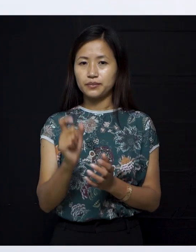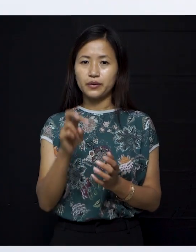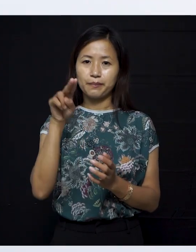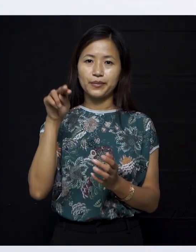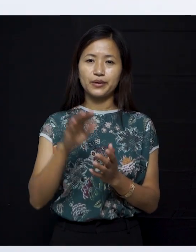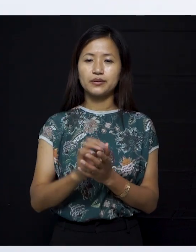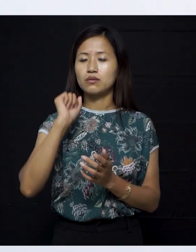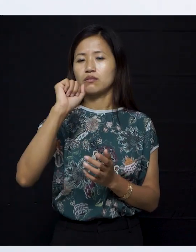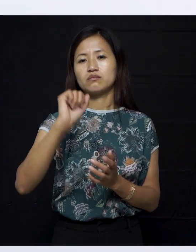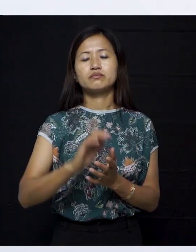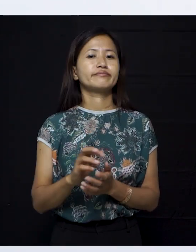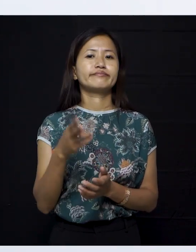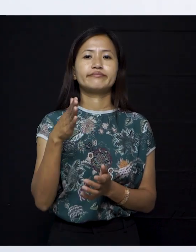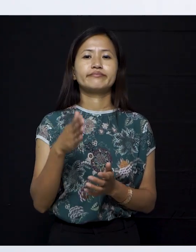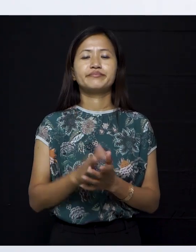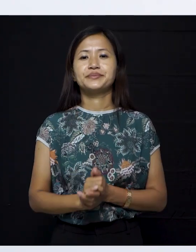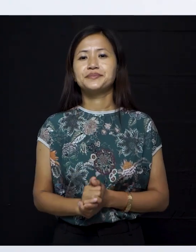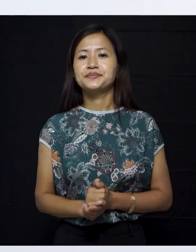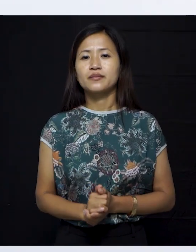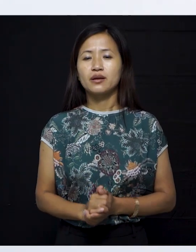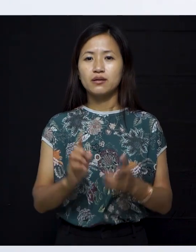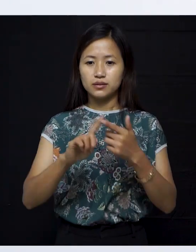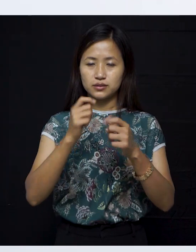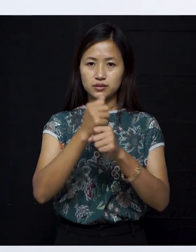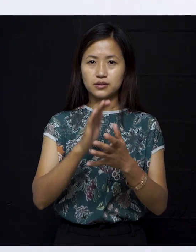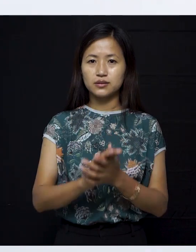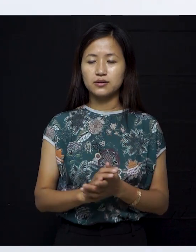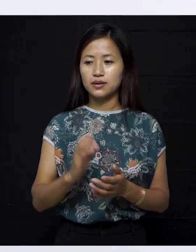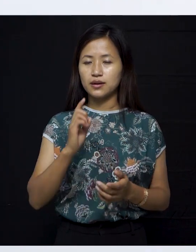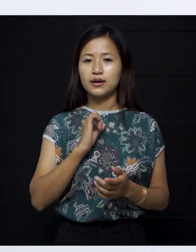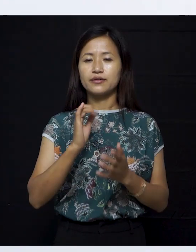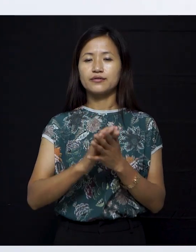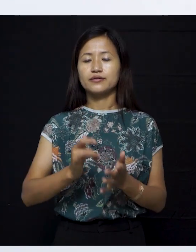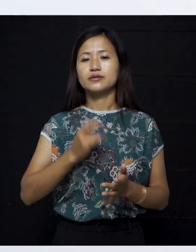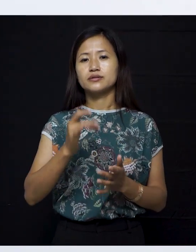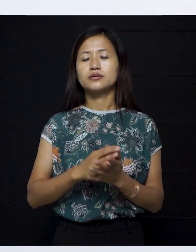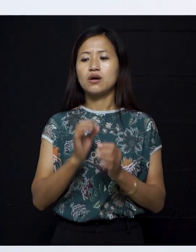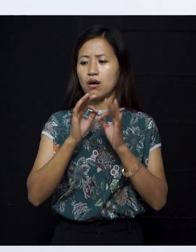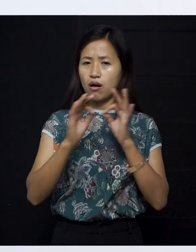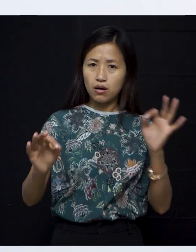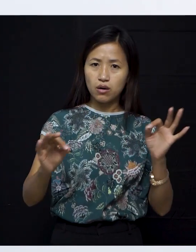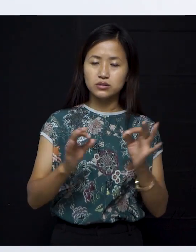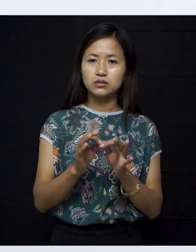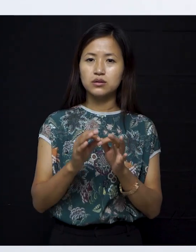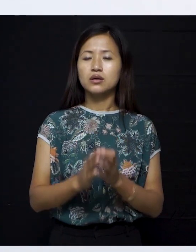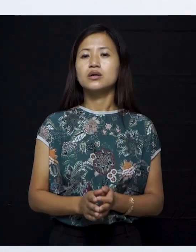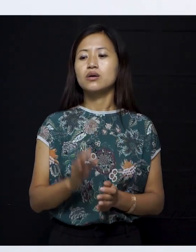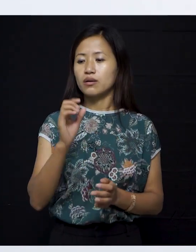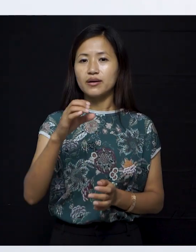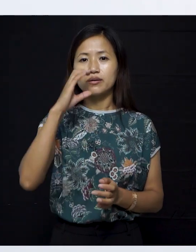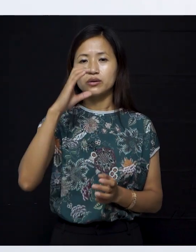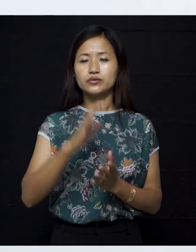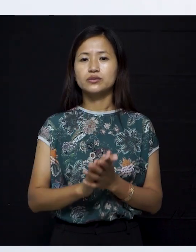meaning on its own. Example, I filled the flask with hot coffee. With hot coffee will be the phrase,